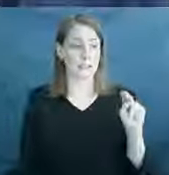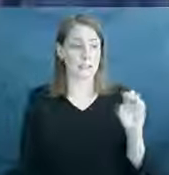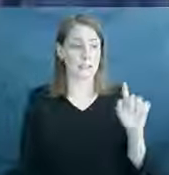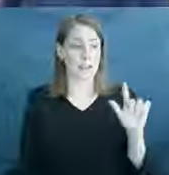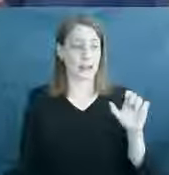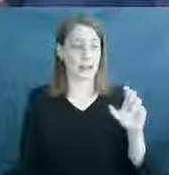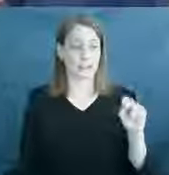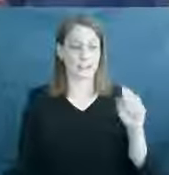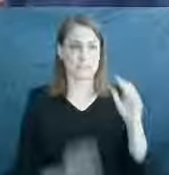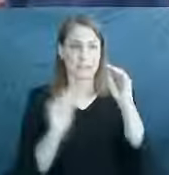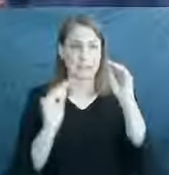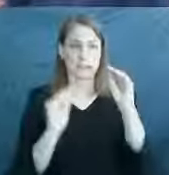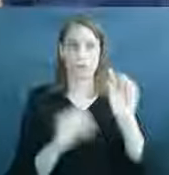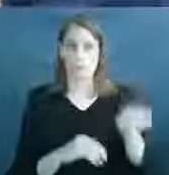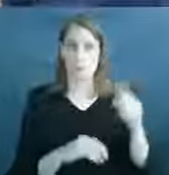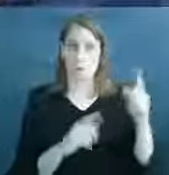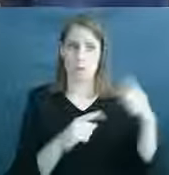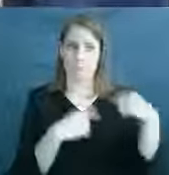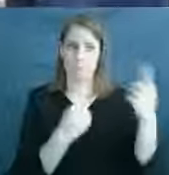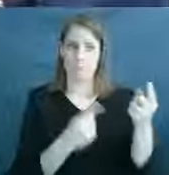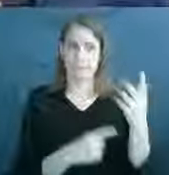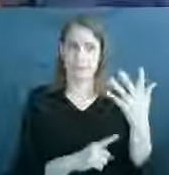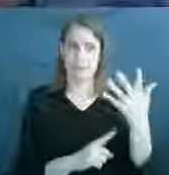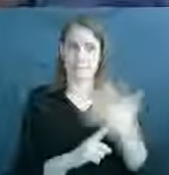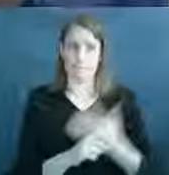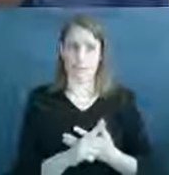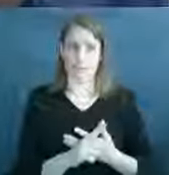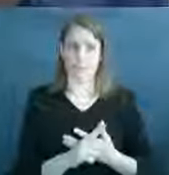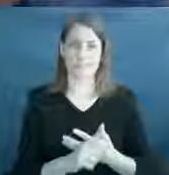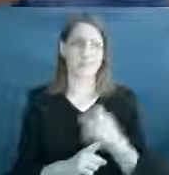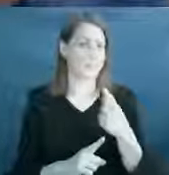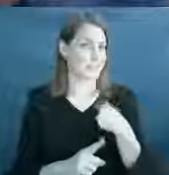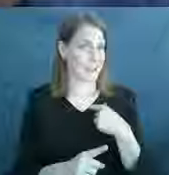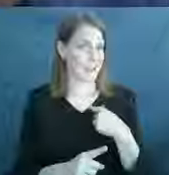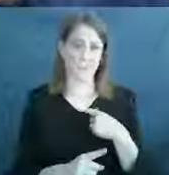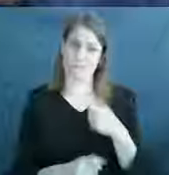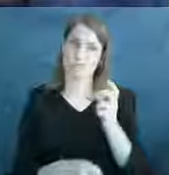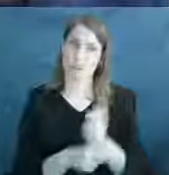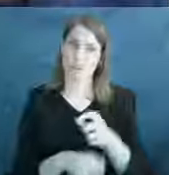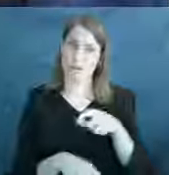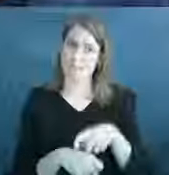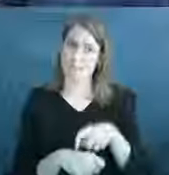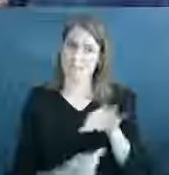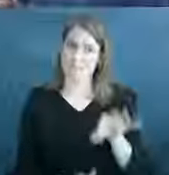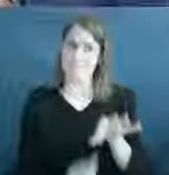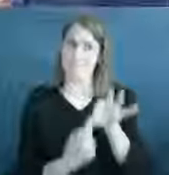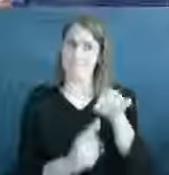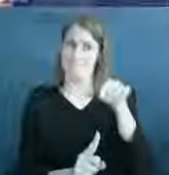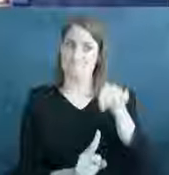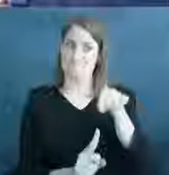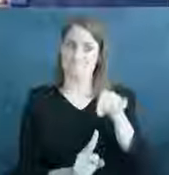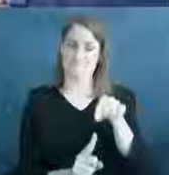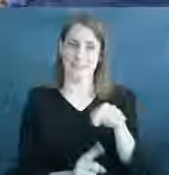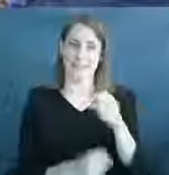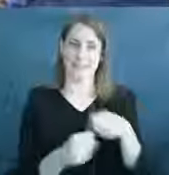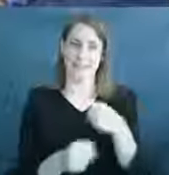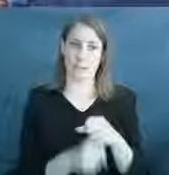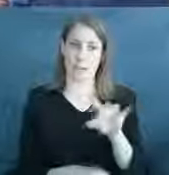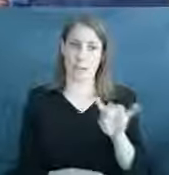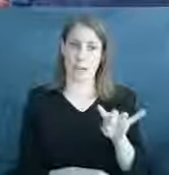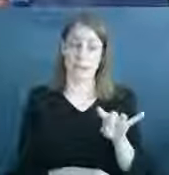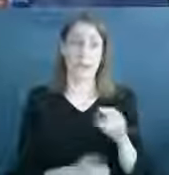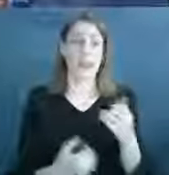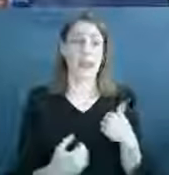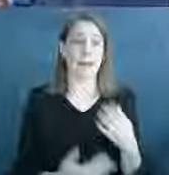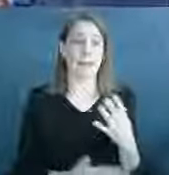NQT, Ben Nelson's been teaching for just 5 months. See how that now looks like that? He's had a testing time, especially